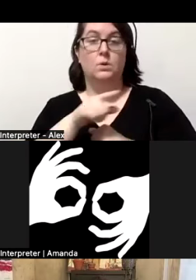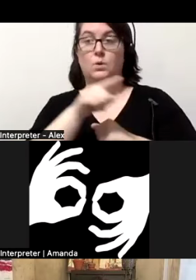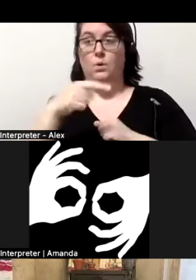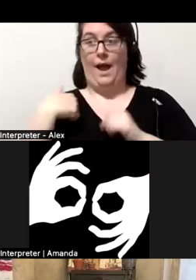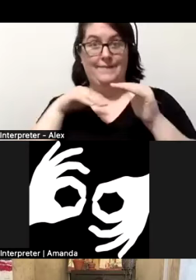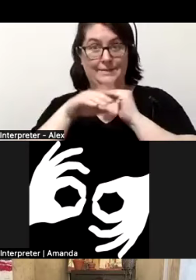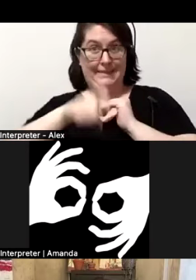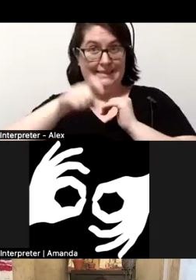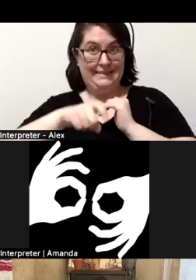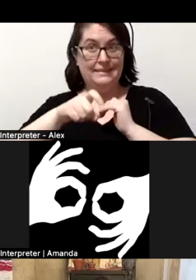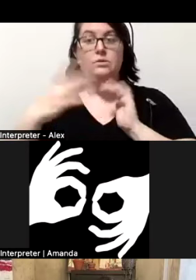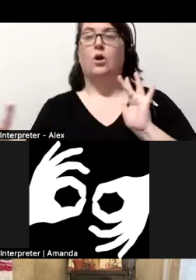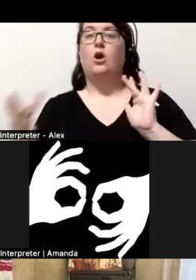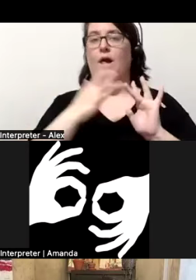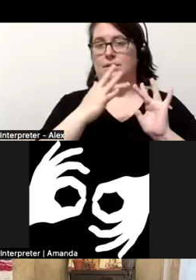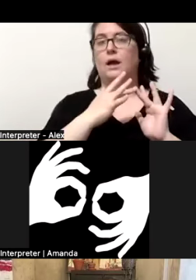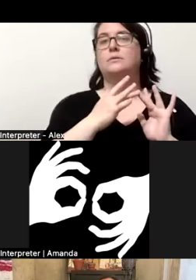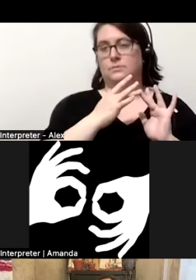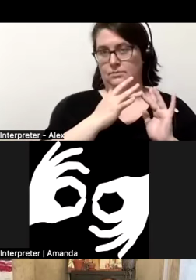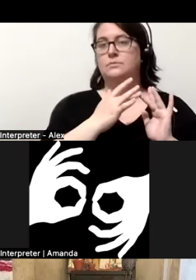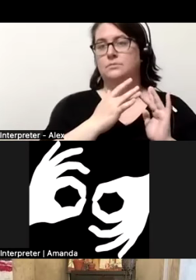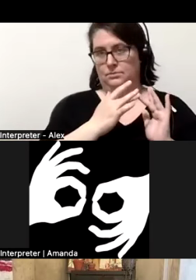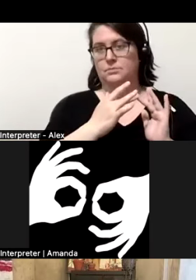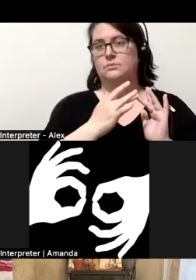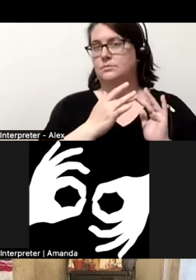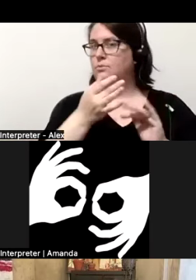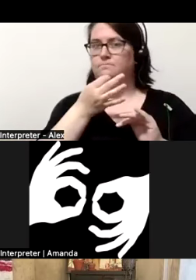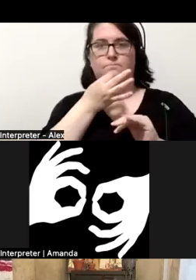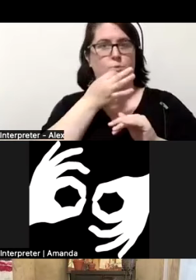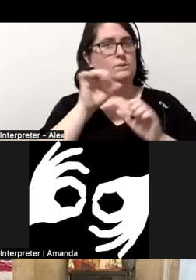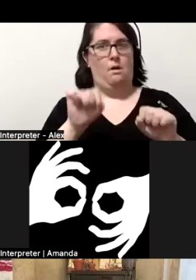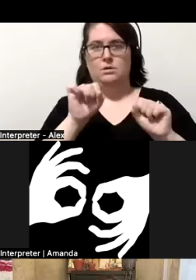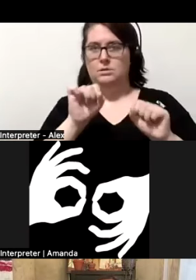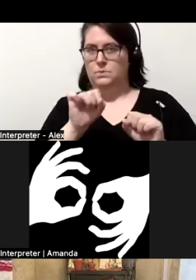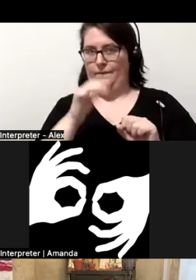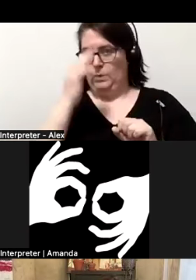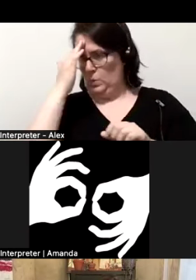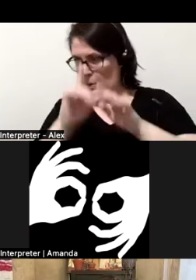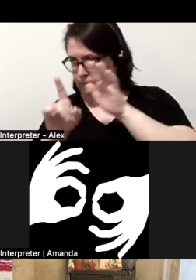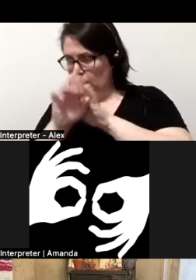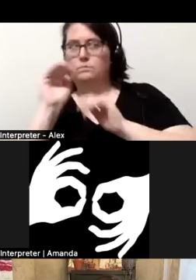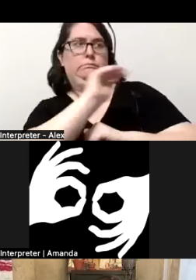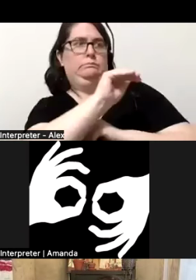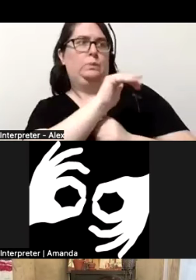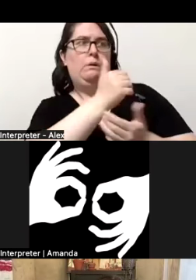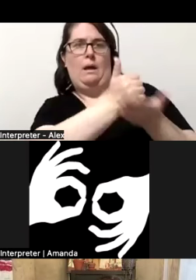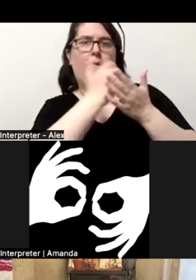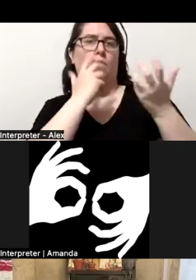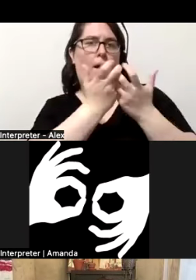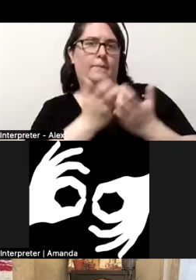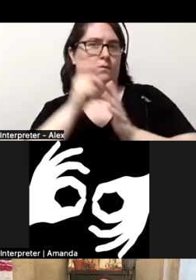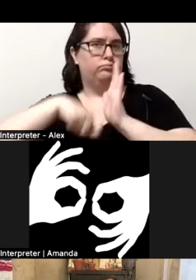accessibility needs are encouraged to contact KAC staff as early in the application period as possible to request accommodations for your grant